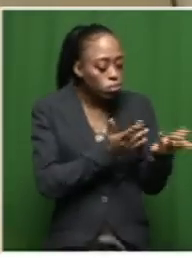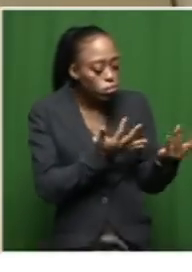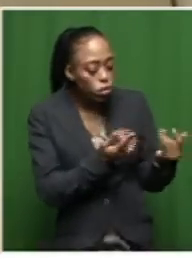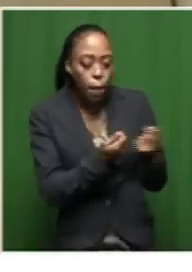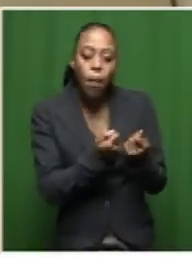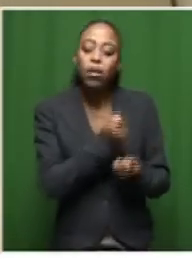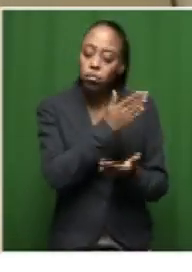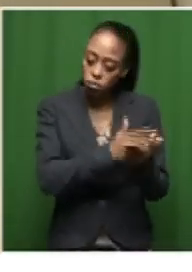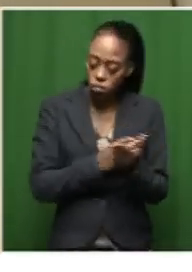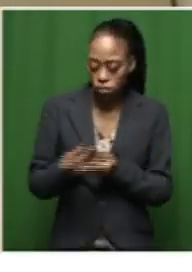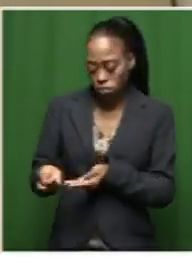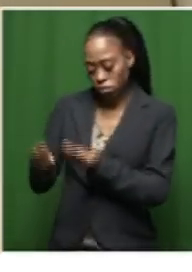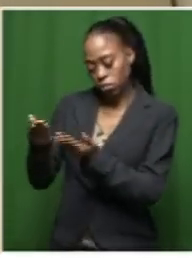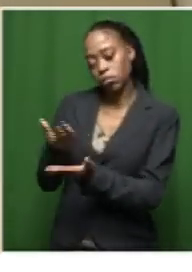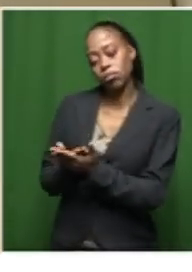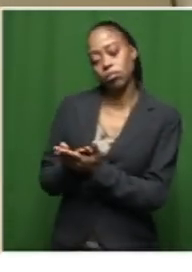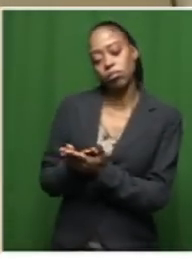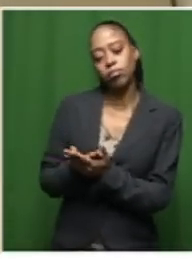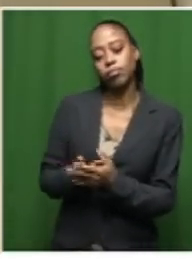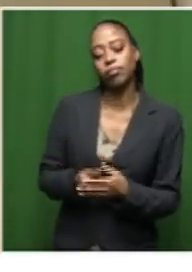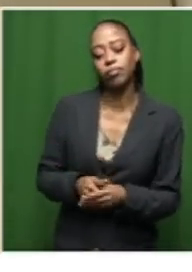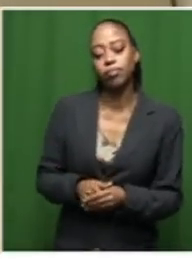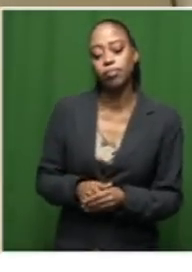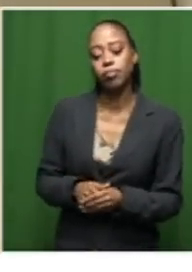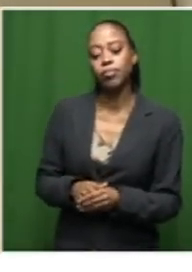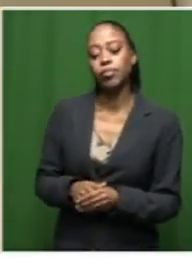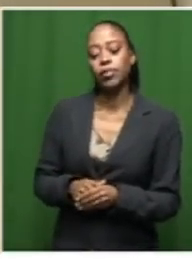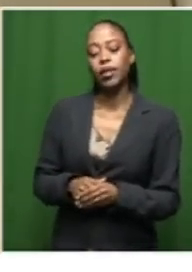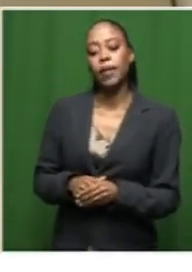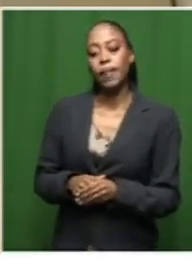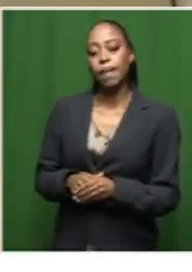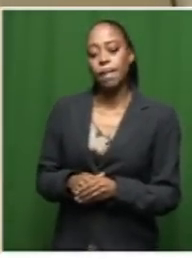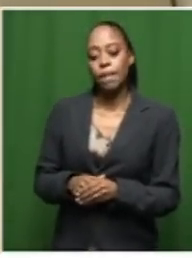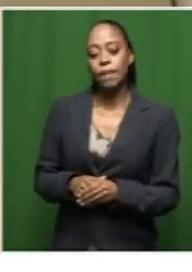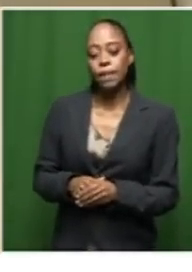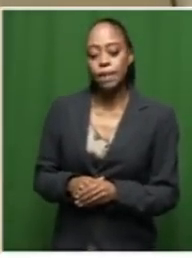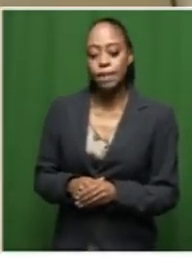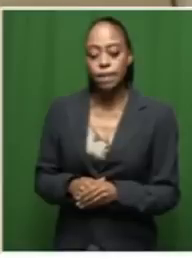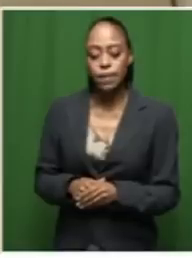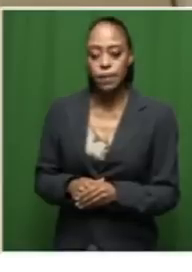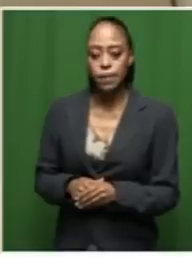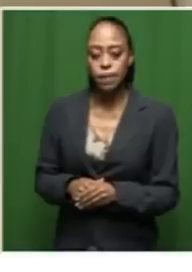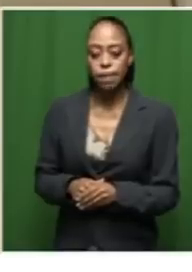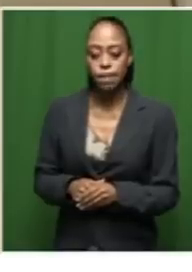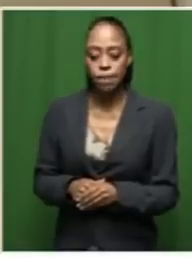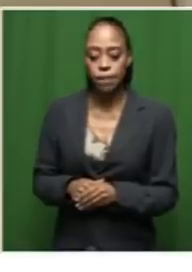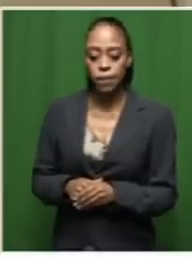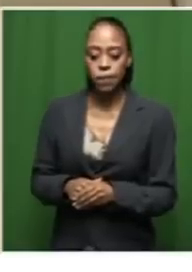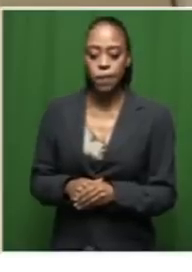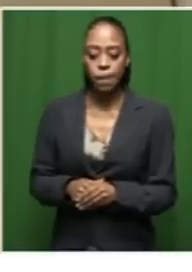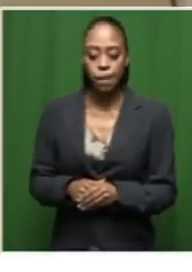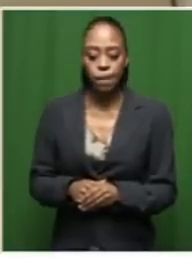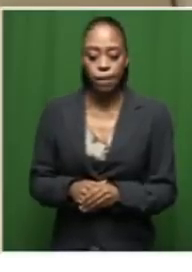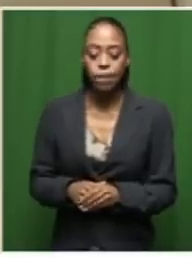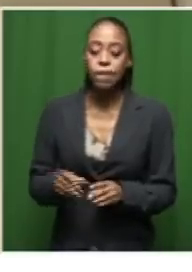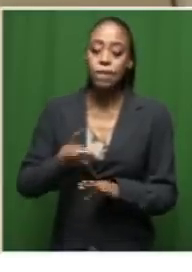in terms of your settlement agreement or an order of the divorce order is entitled to a portion of your pension benefit,